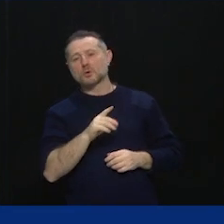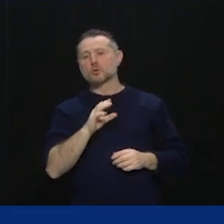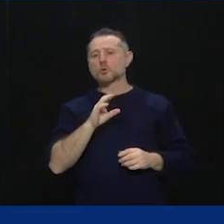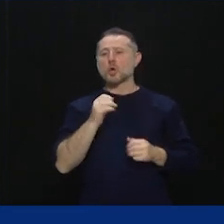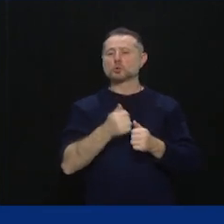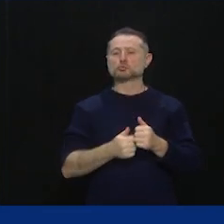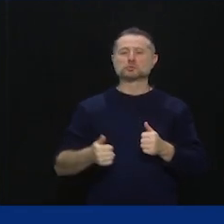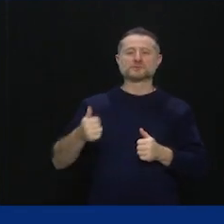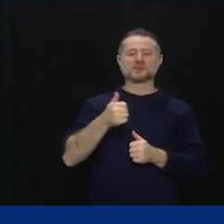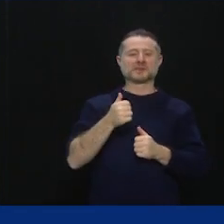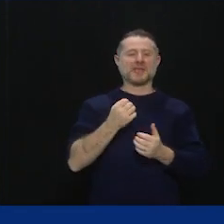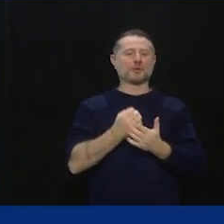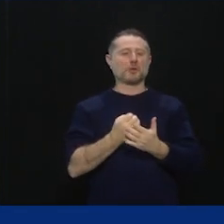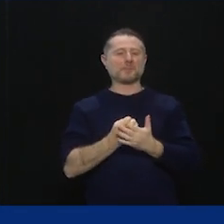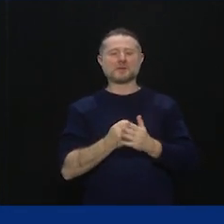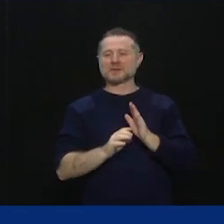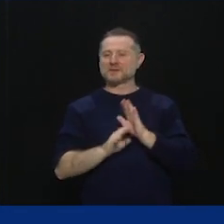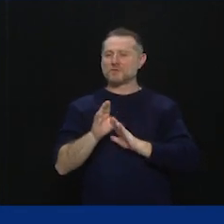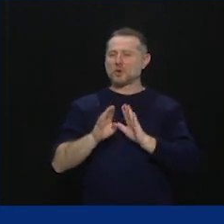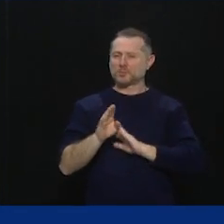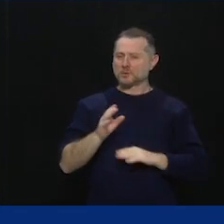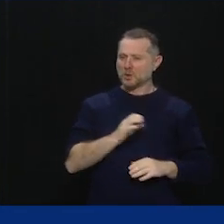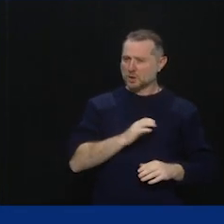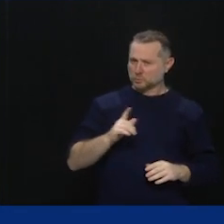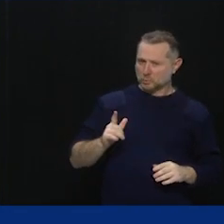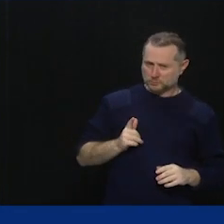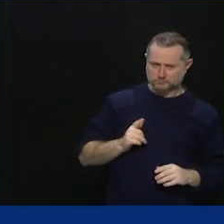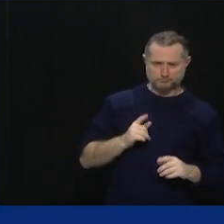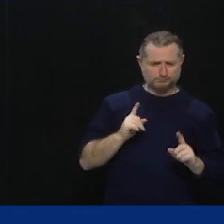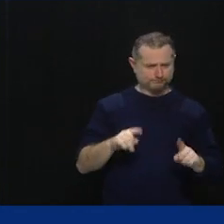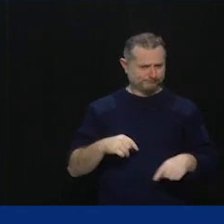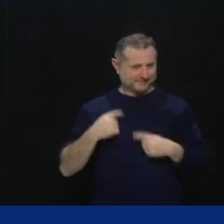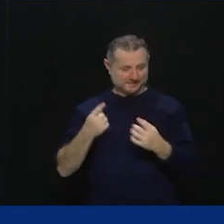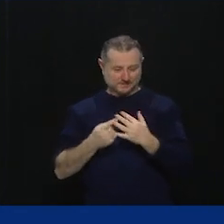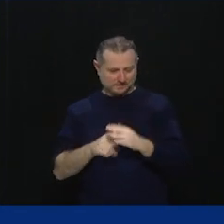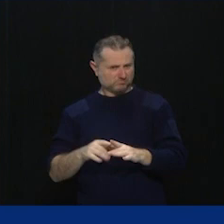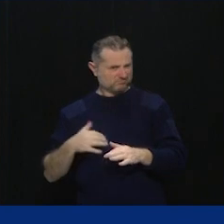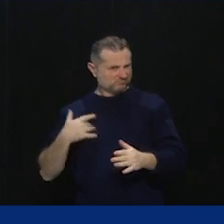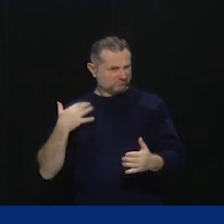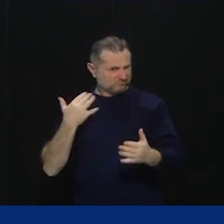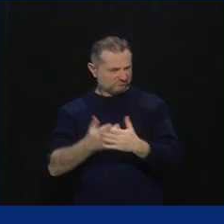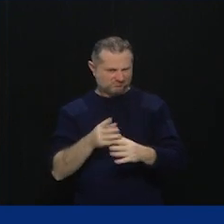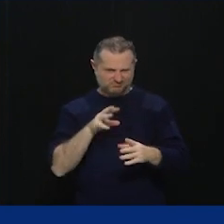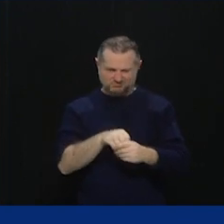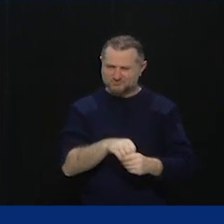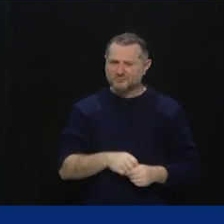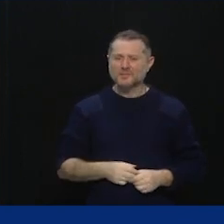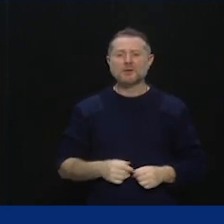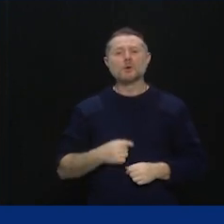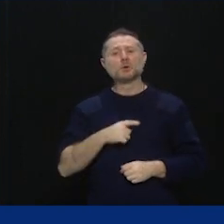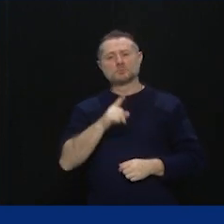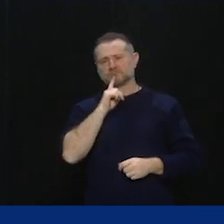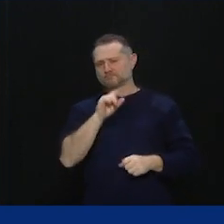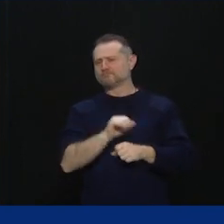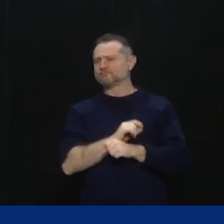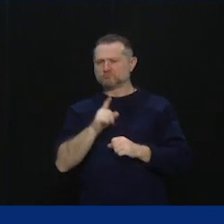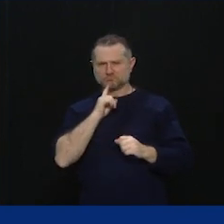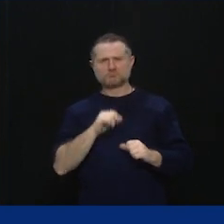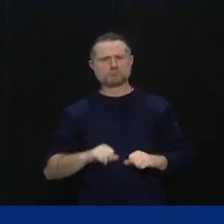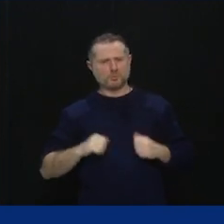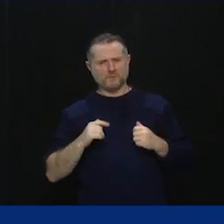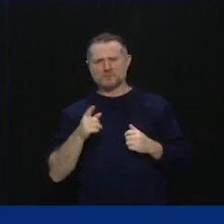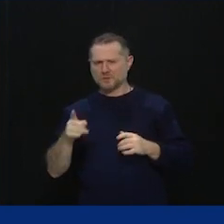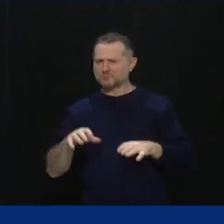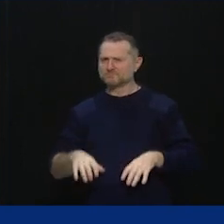inception. You were the one who brought the important projects to the attention of the state, and I'm very, very proud to have you leading the charge again, not just on behalf of